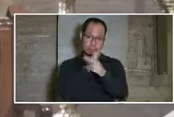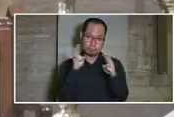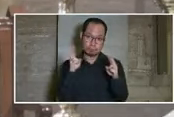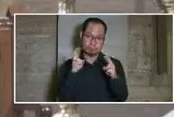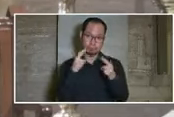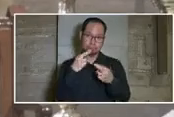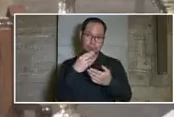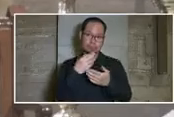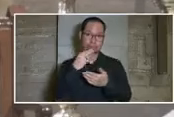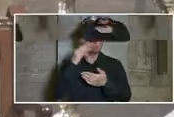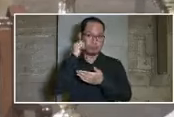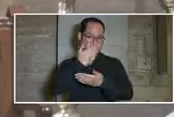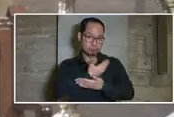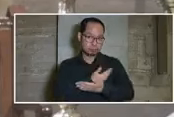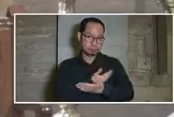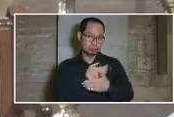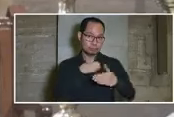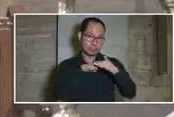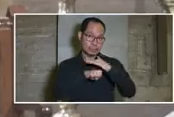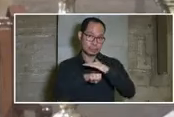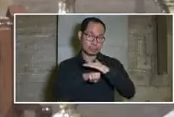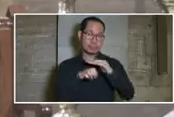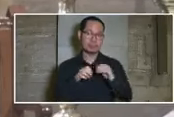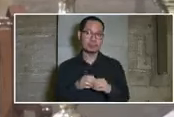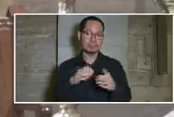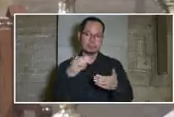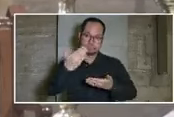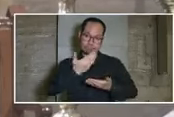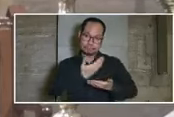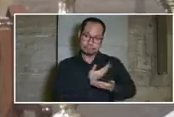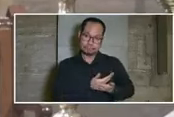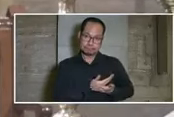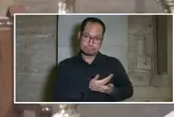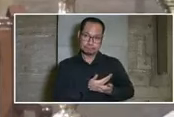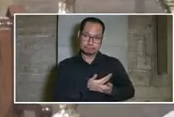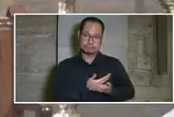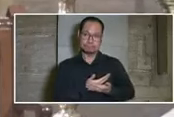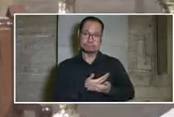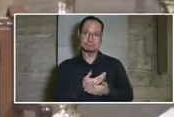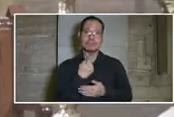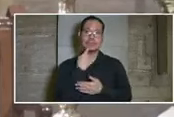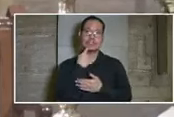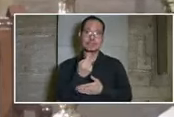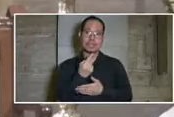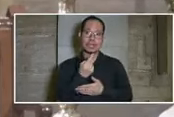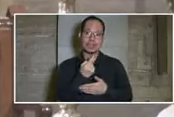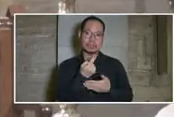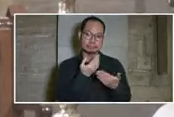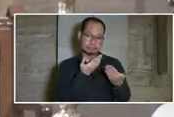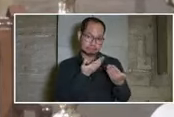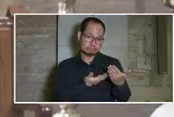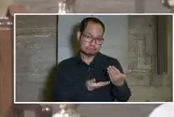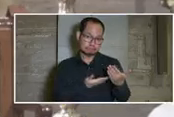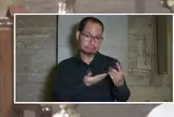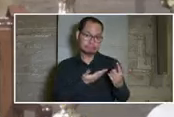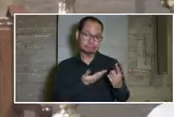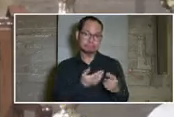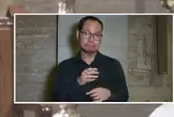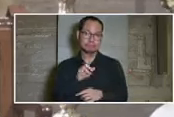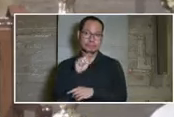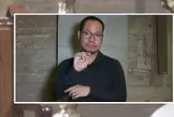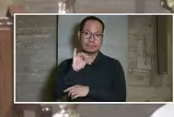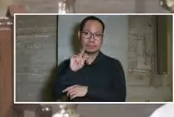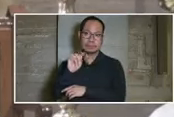child was. He took the child by the hand and said to her,